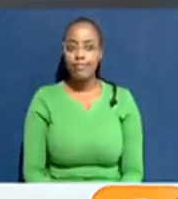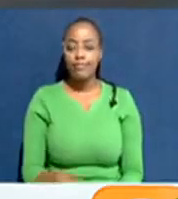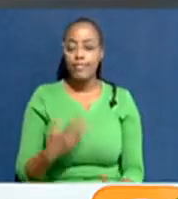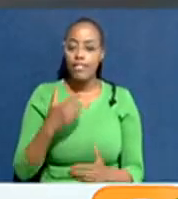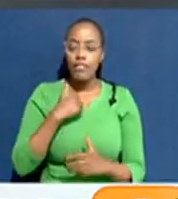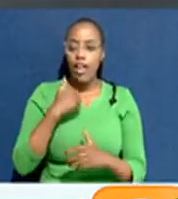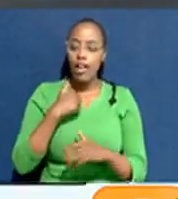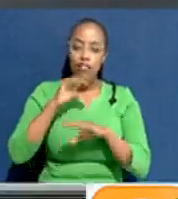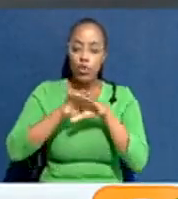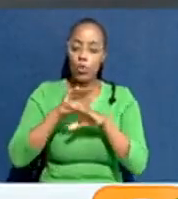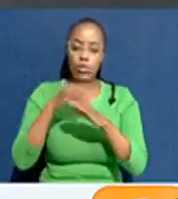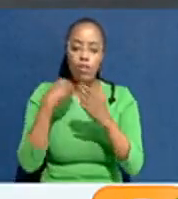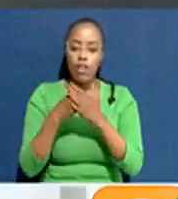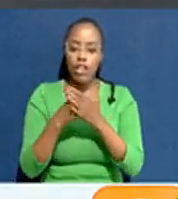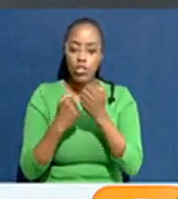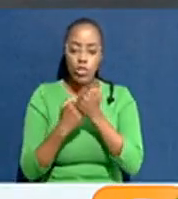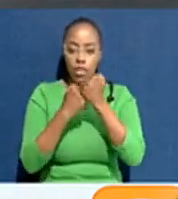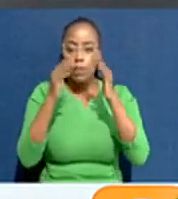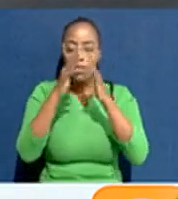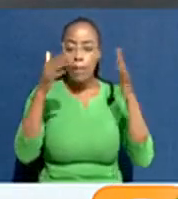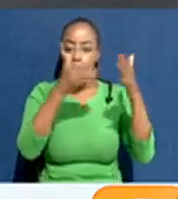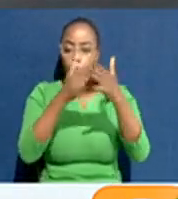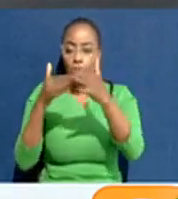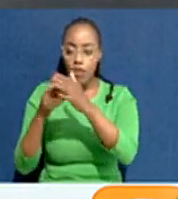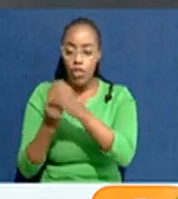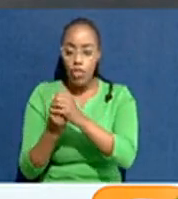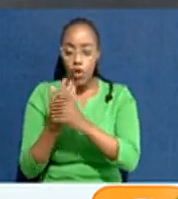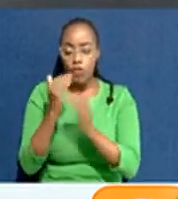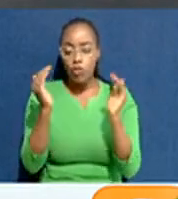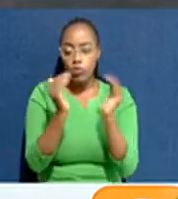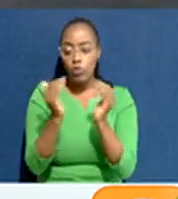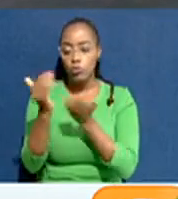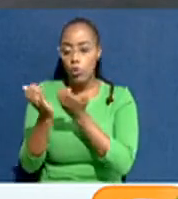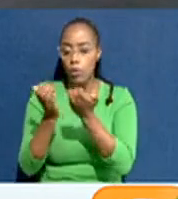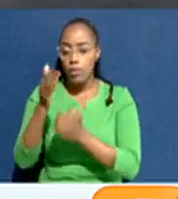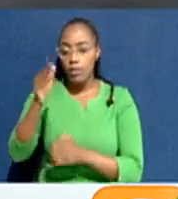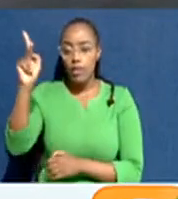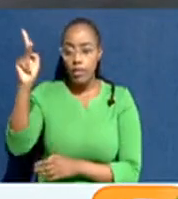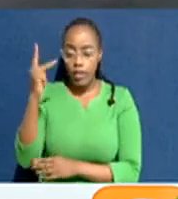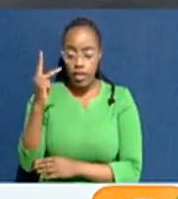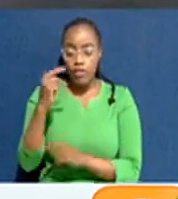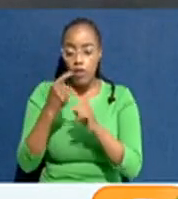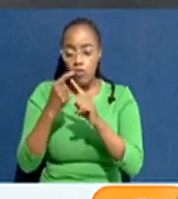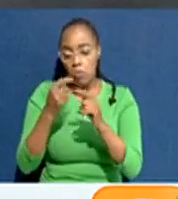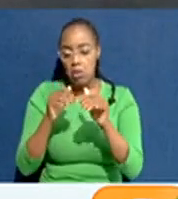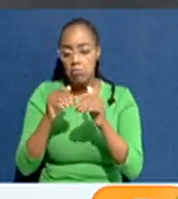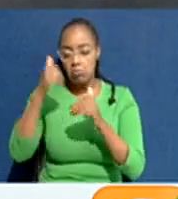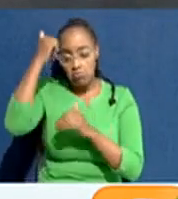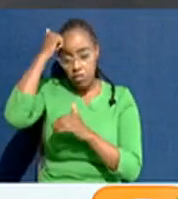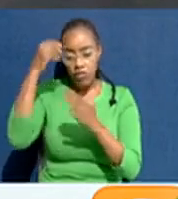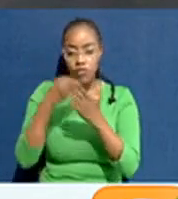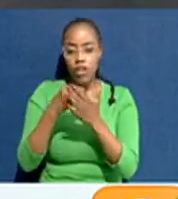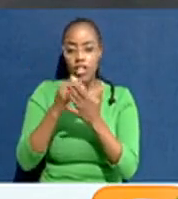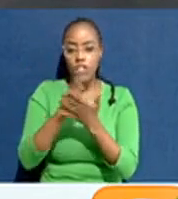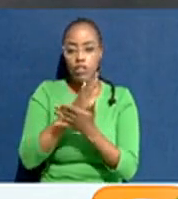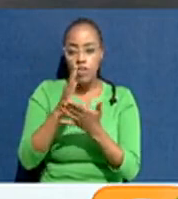Lack of proper financial support is the major hindrance to the growth of small businesses in Kenya. According to a study by financial